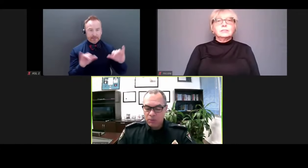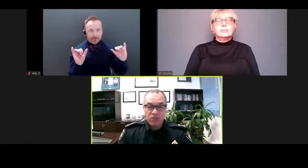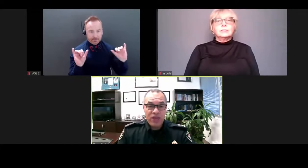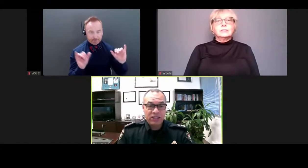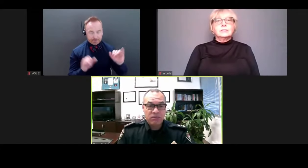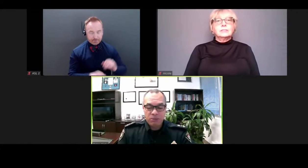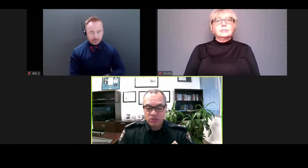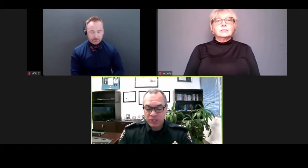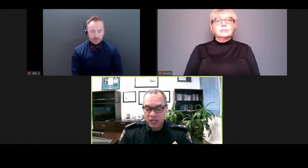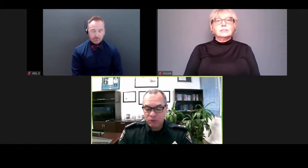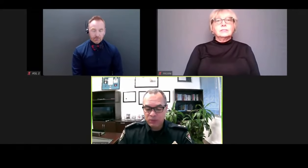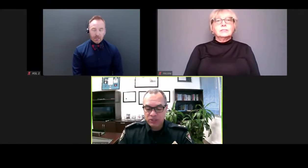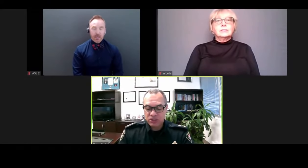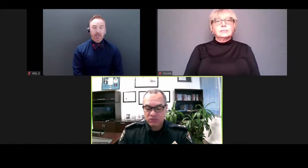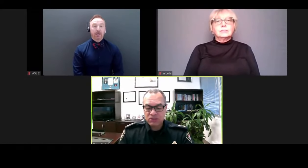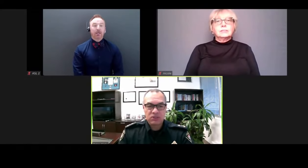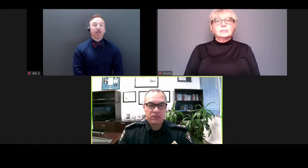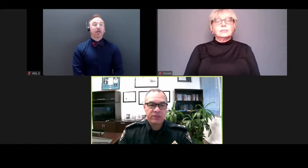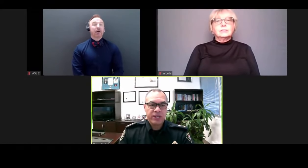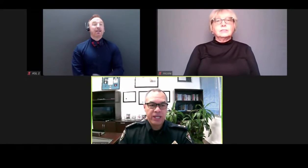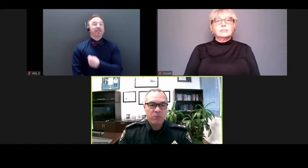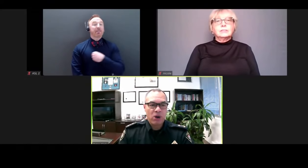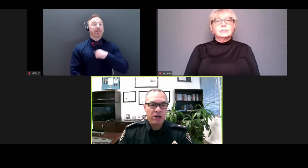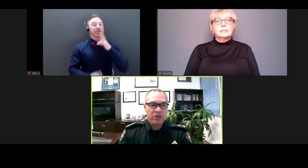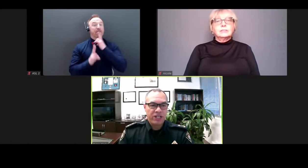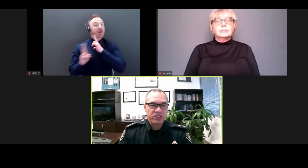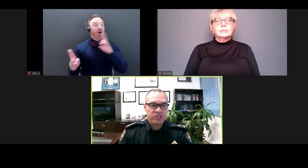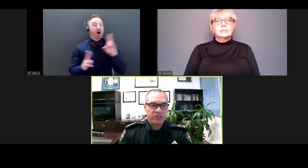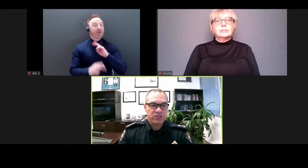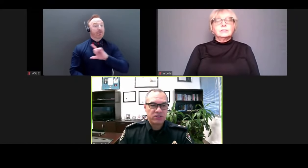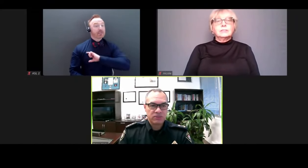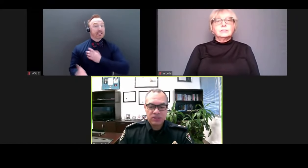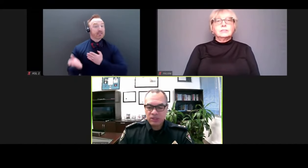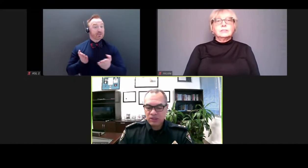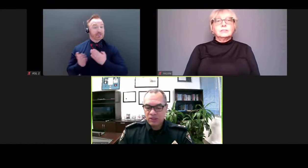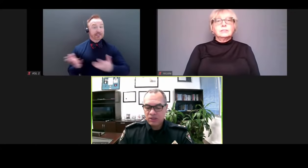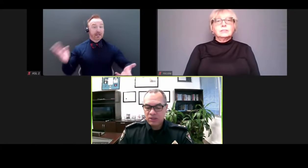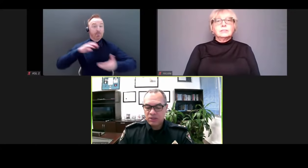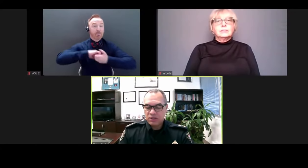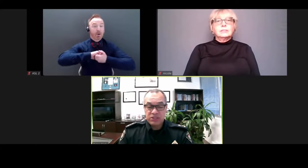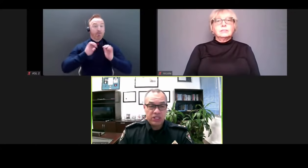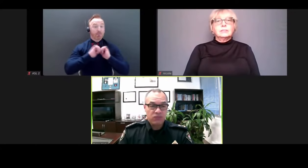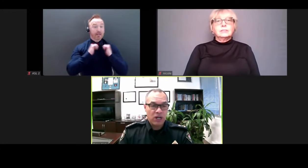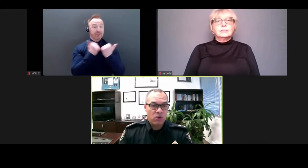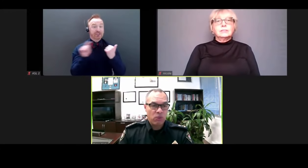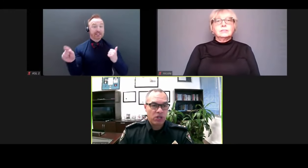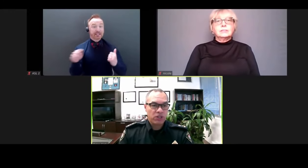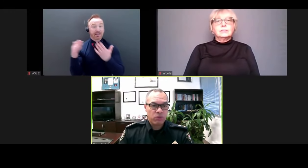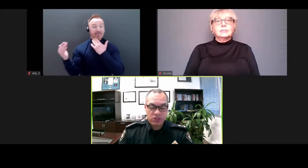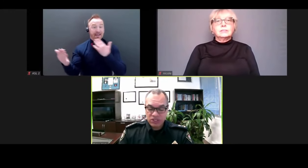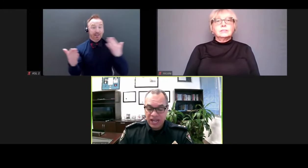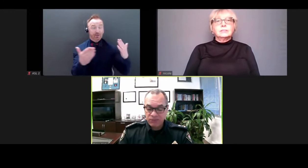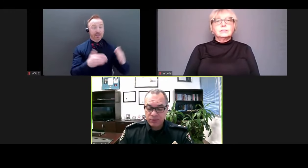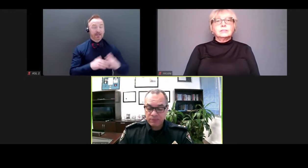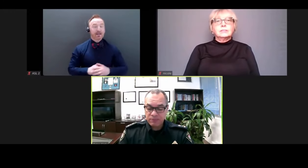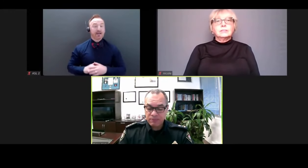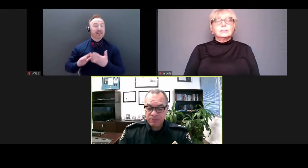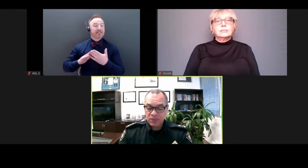I want to thank the members of the Ottawa Police Service and our partner agencies, City of Ottawa work